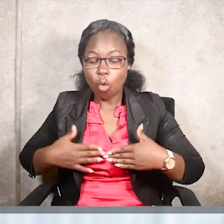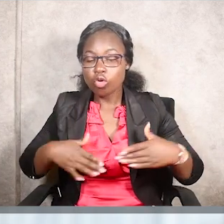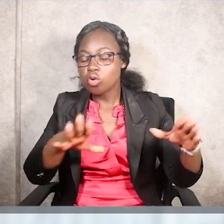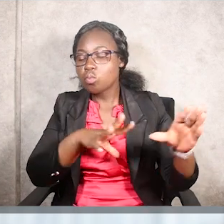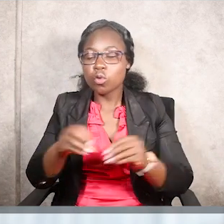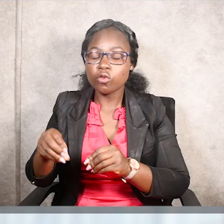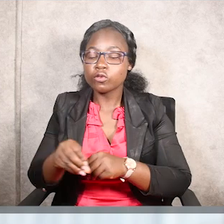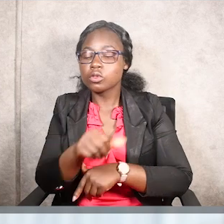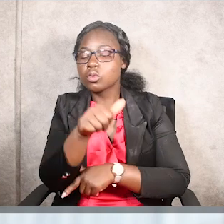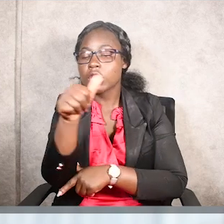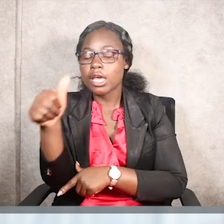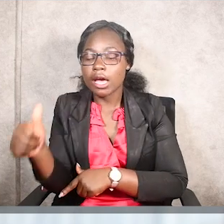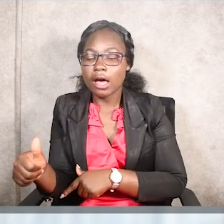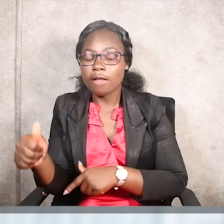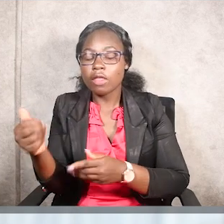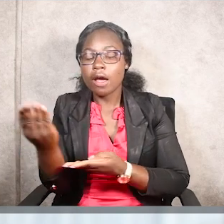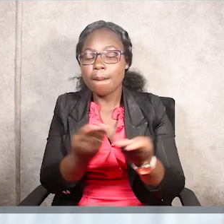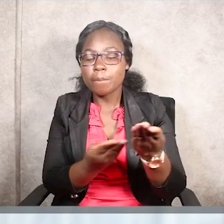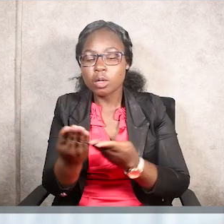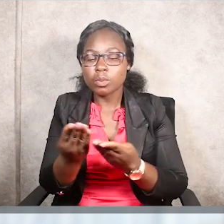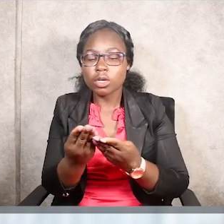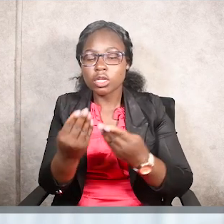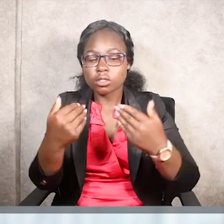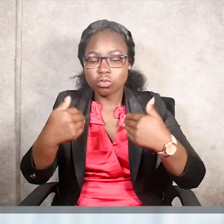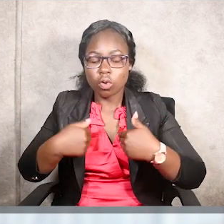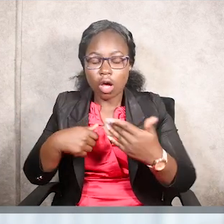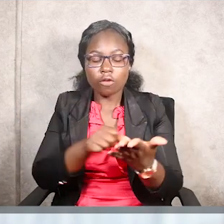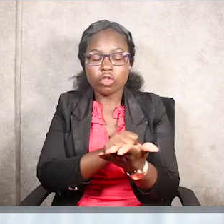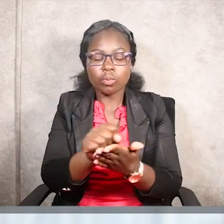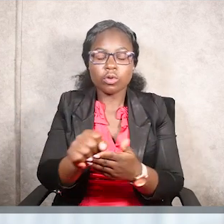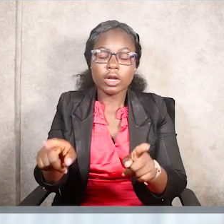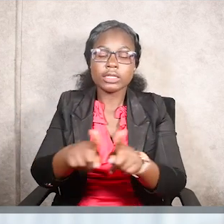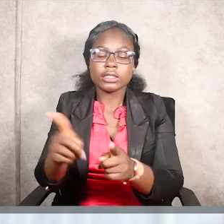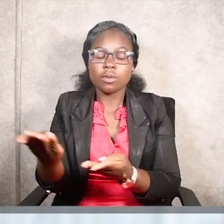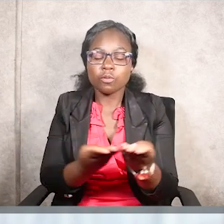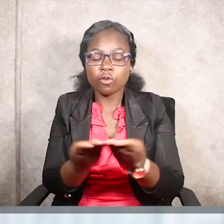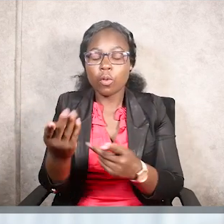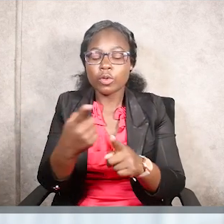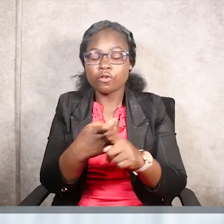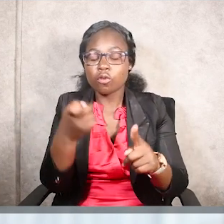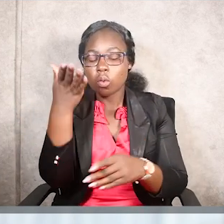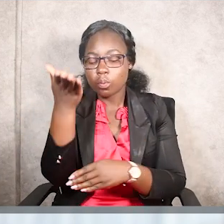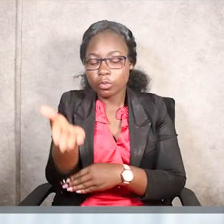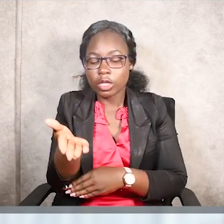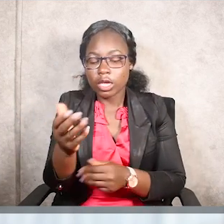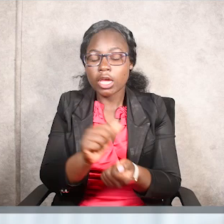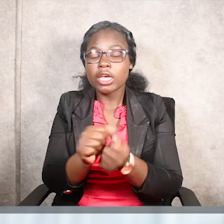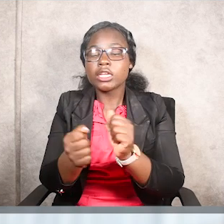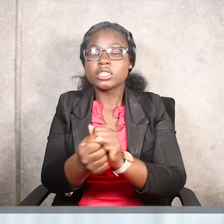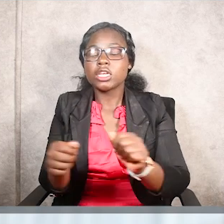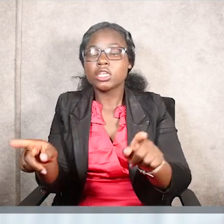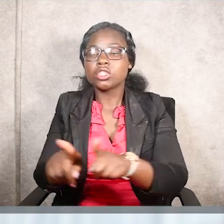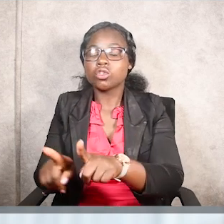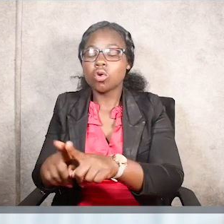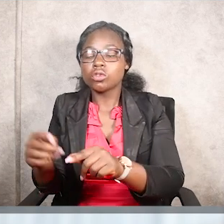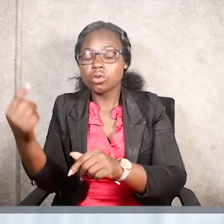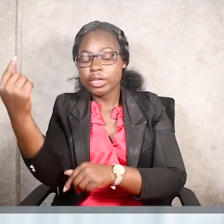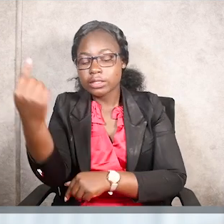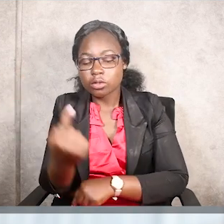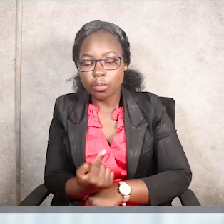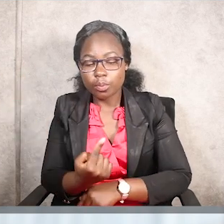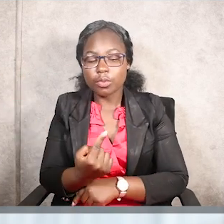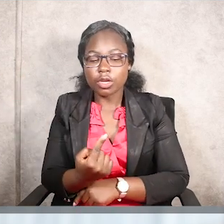another business to secure their product and service from there. Change also secures